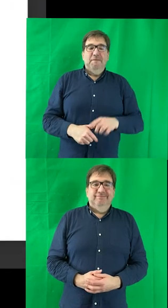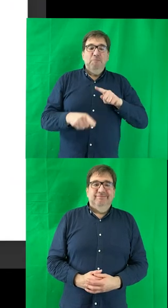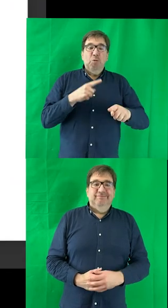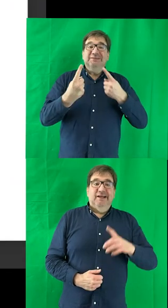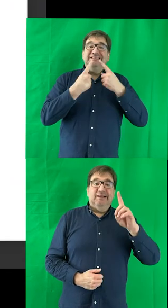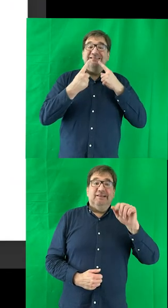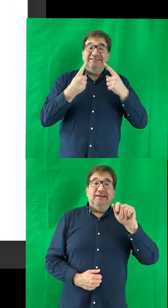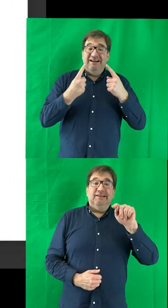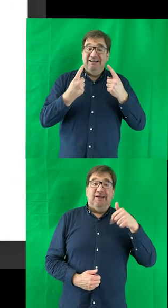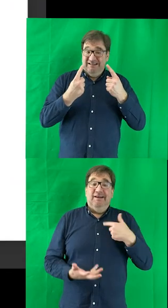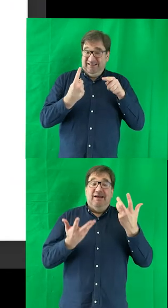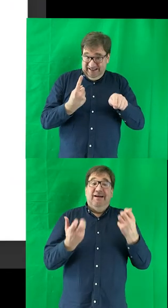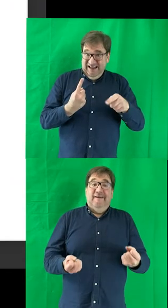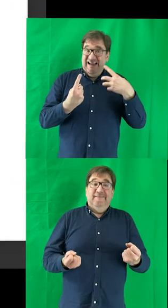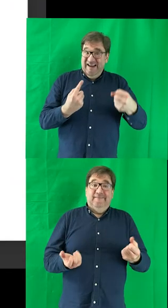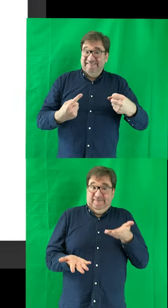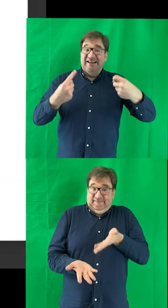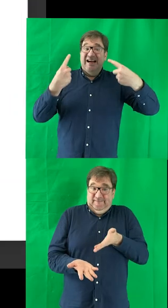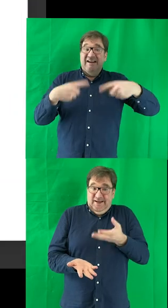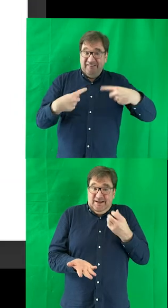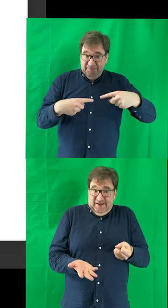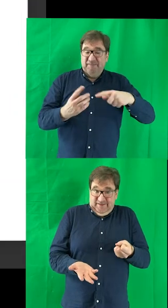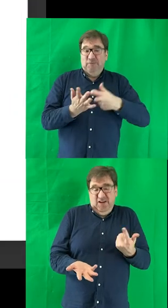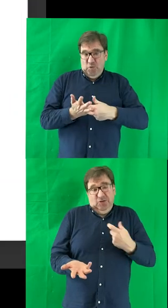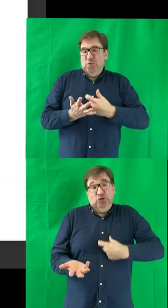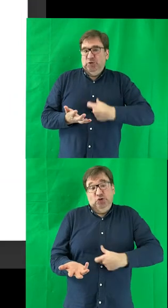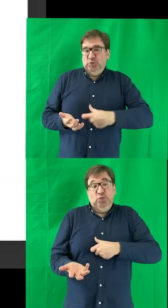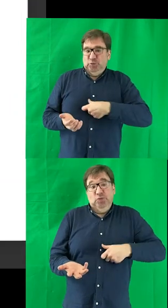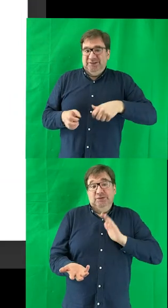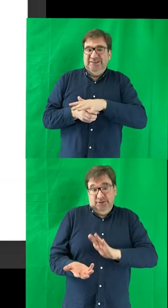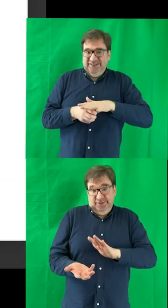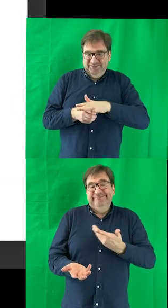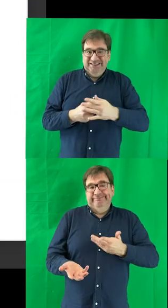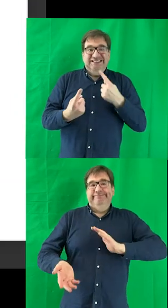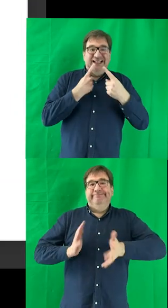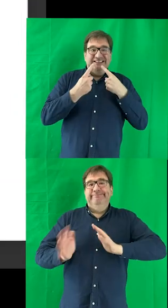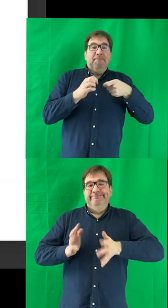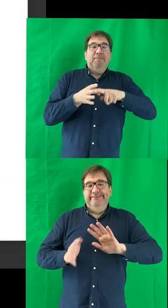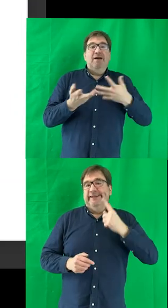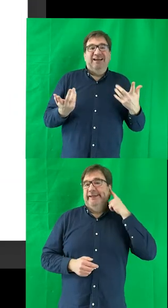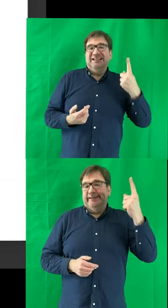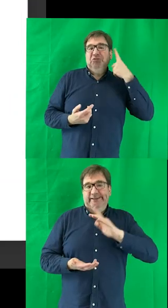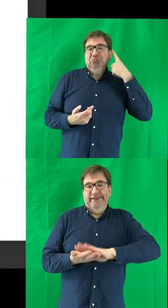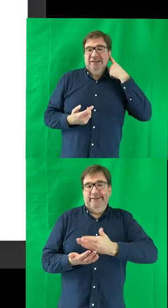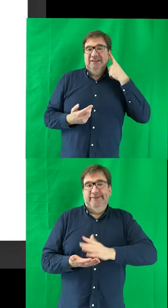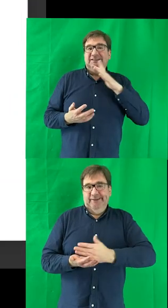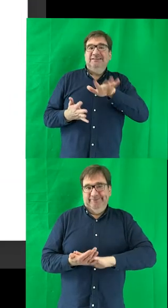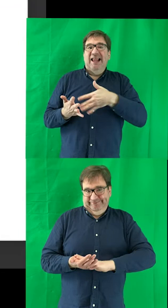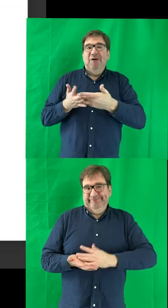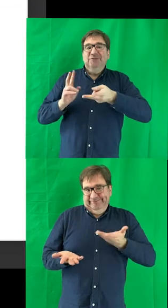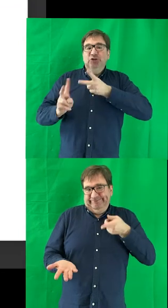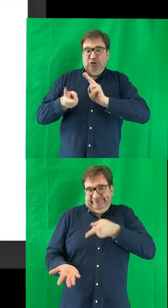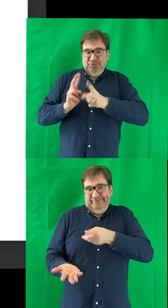Most of the data that we have available, at least for the Swiss context, is data by hearing sign